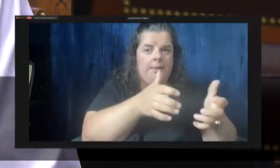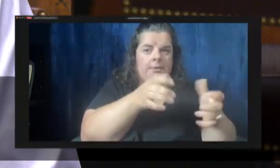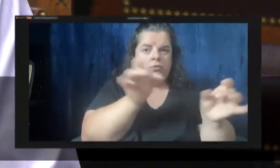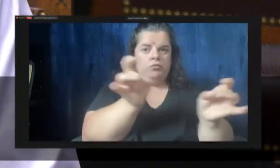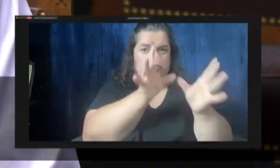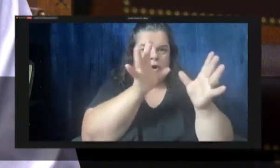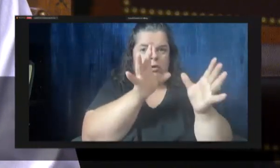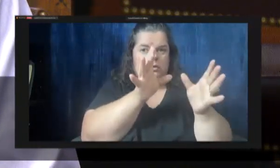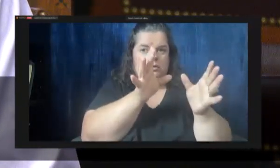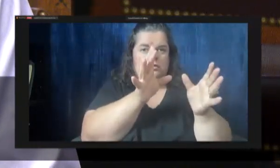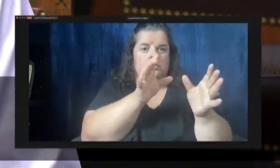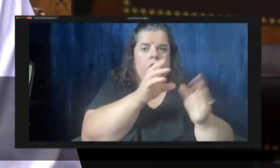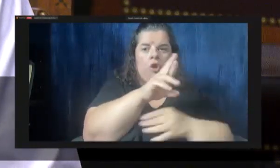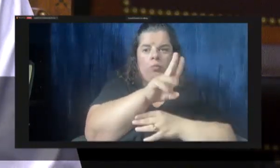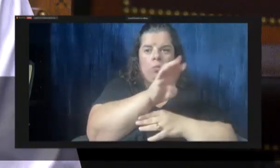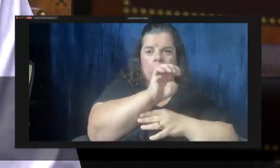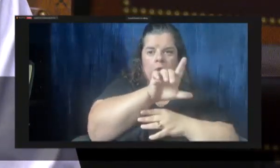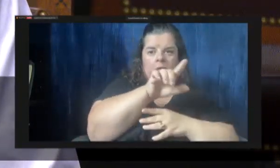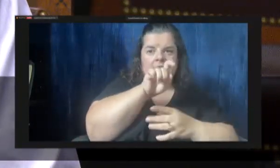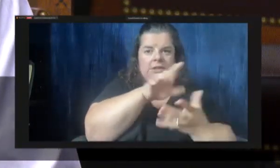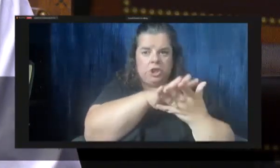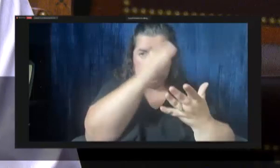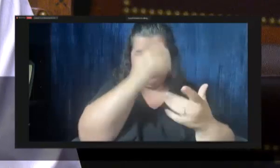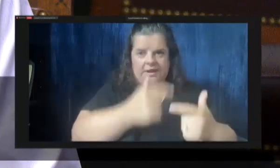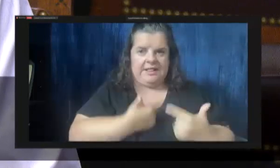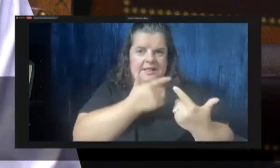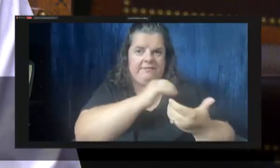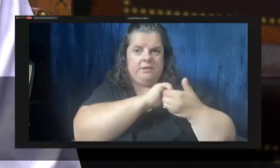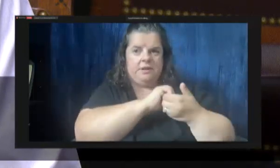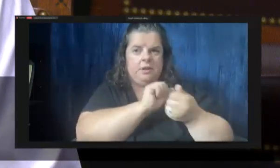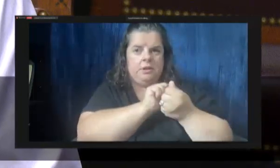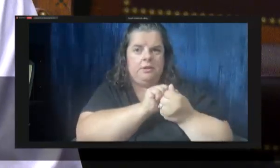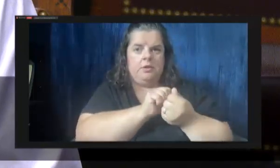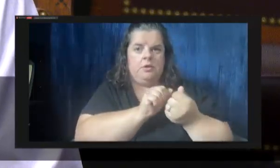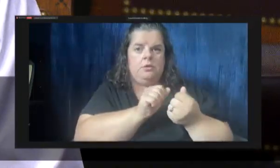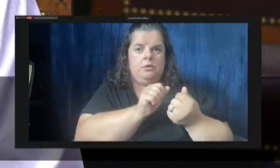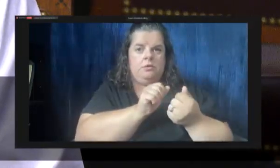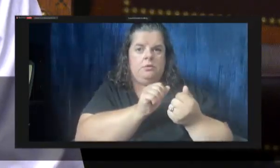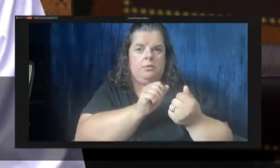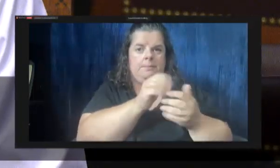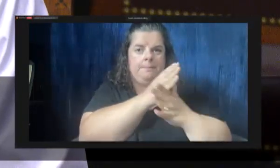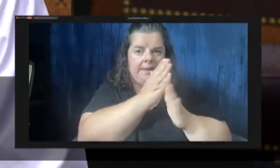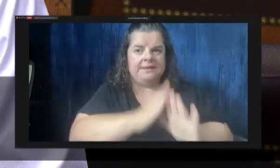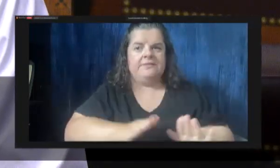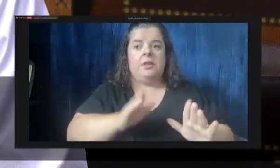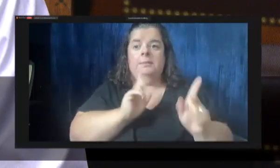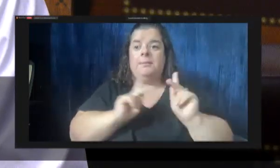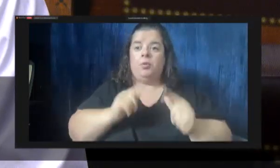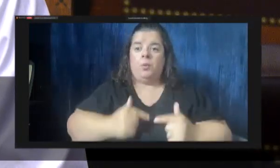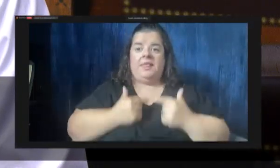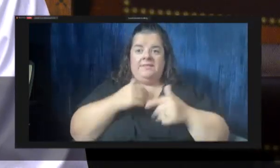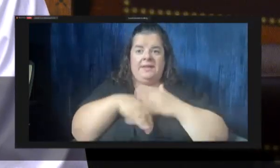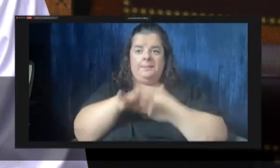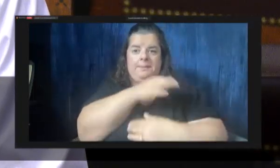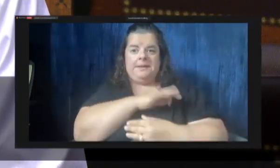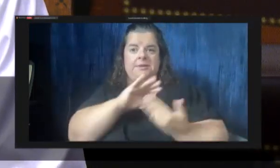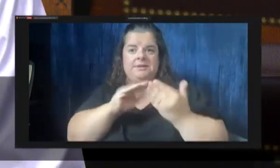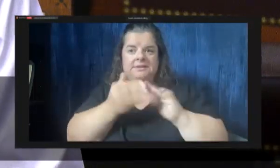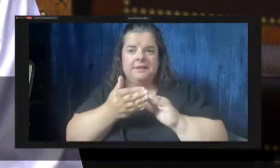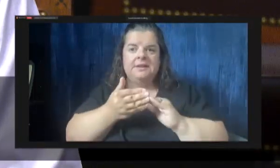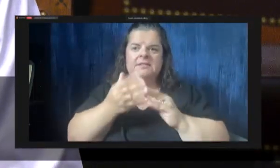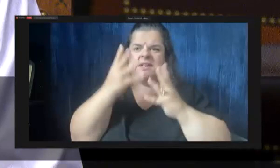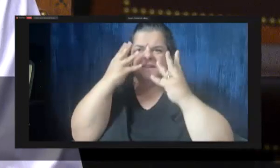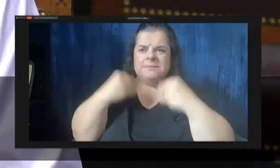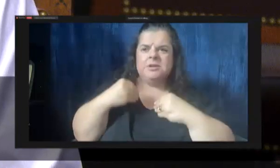to learn how to coexist peacefully with wildlife. Residents in the city of Pittsburgh are subject to violence,